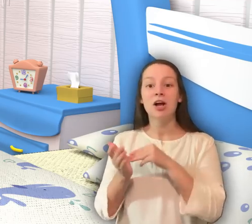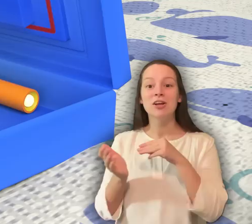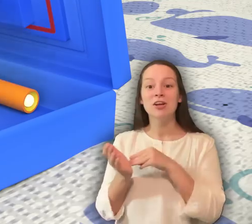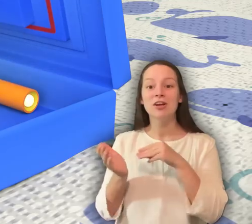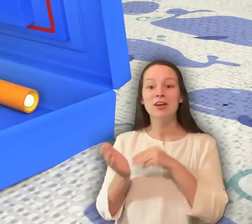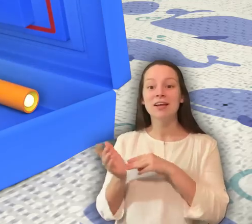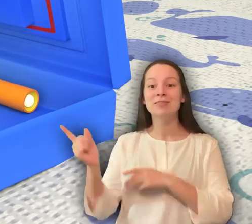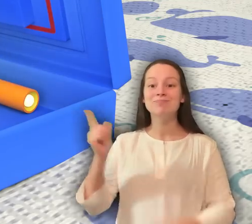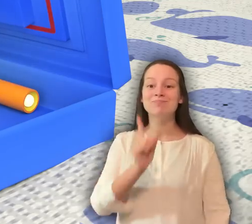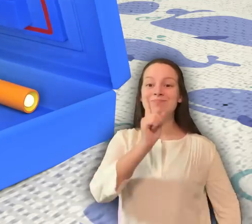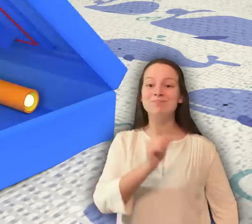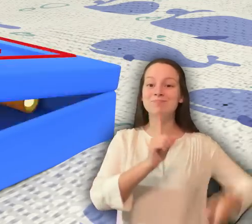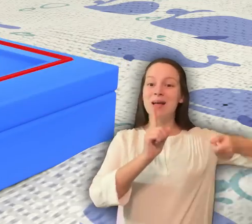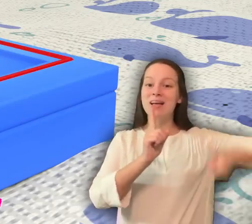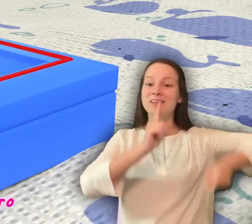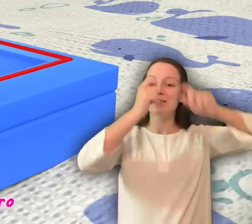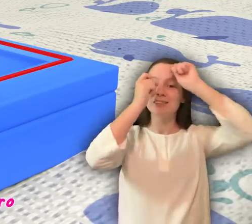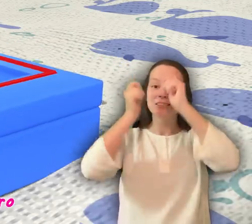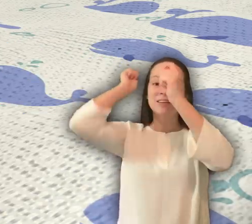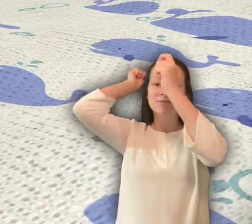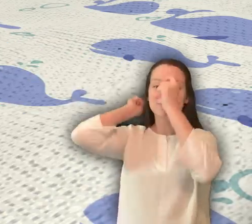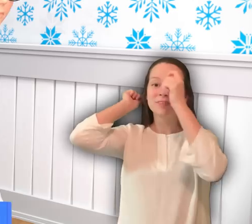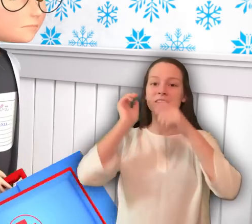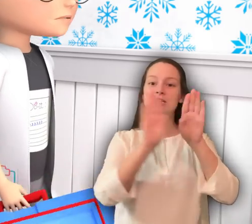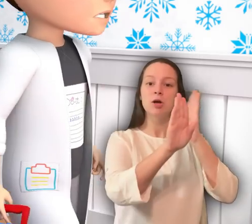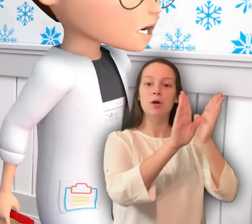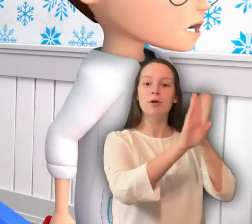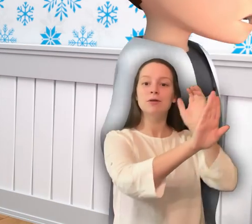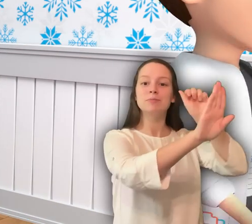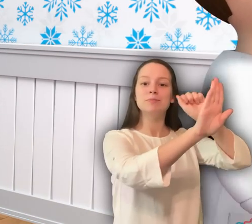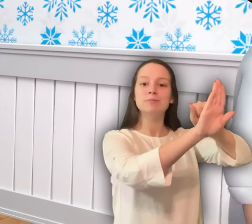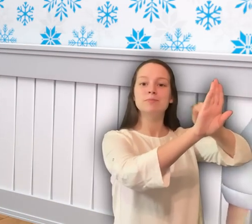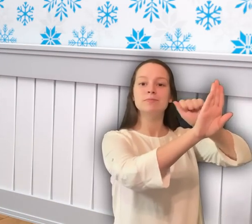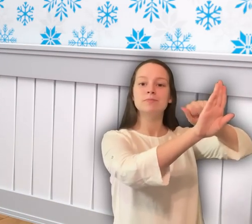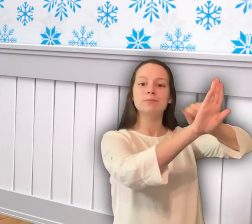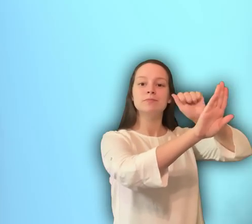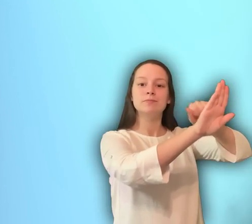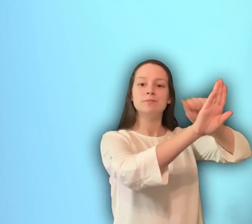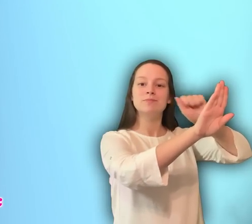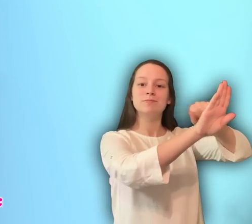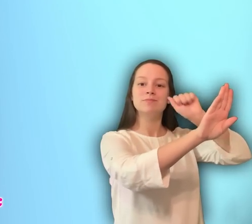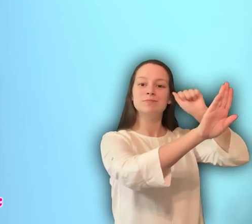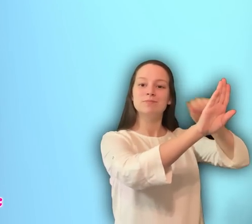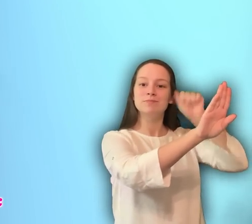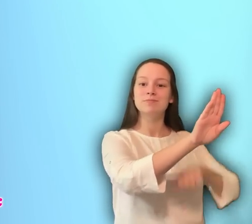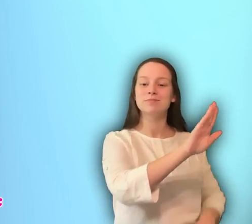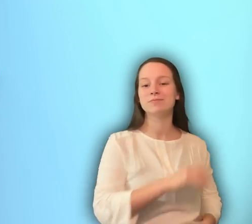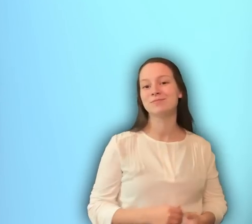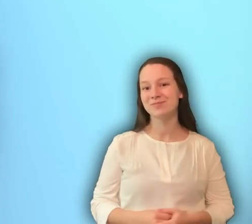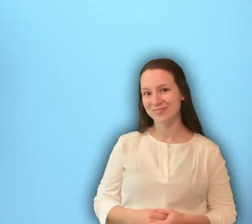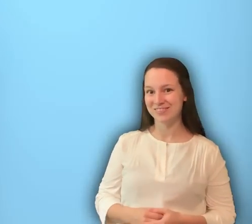the doctor came with his bag and his hat and he knocked on the door with a rat